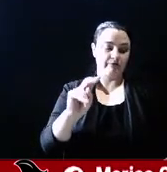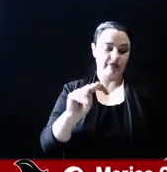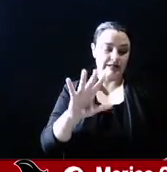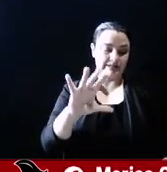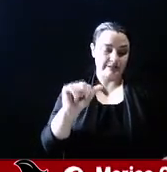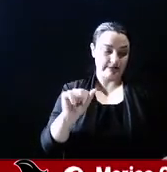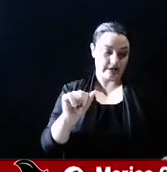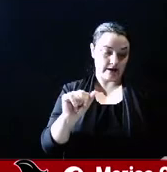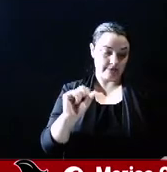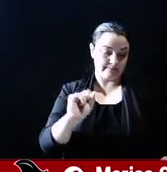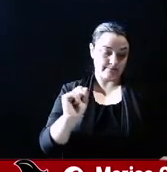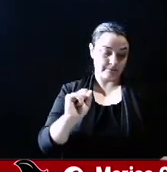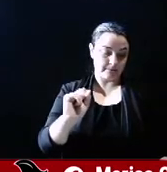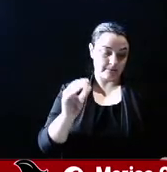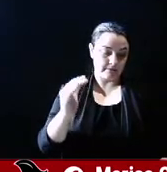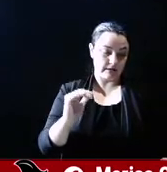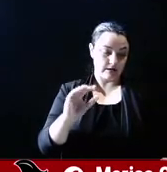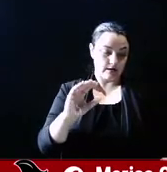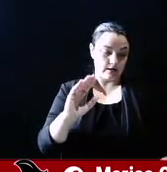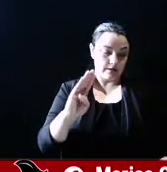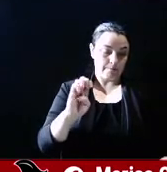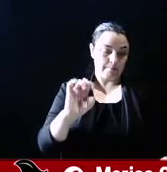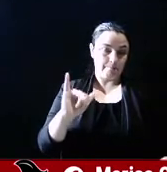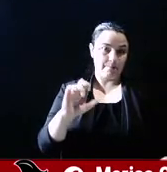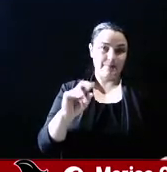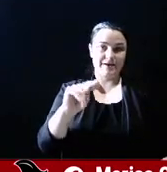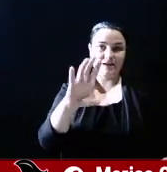Beyonce Elise Smith.